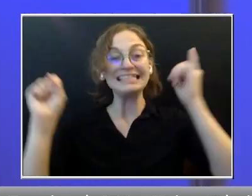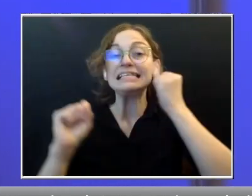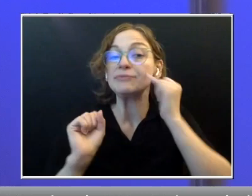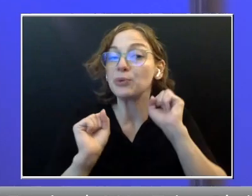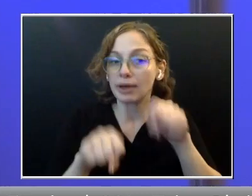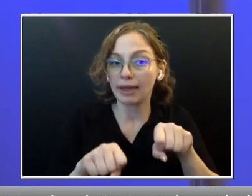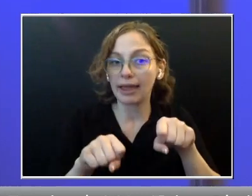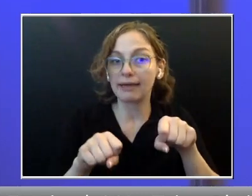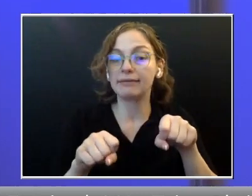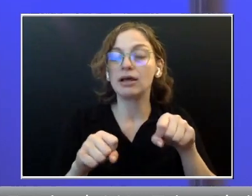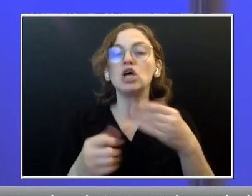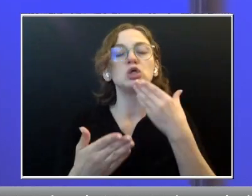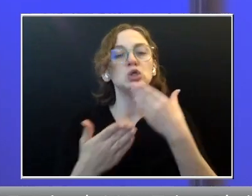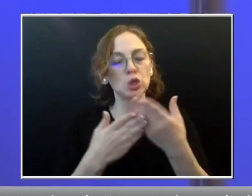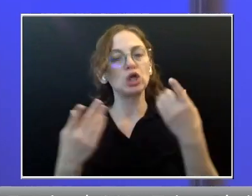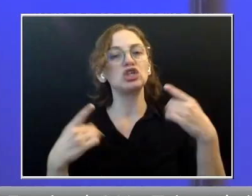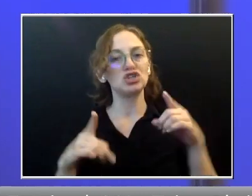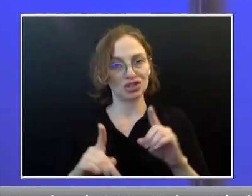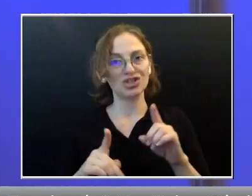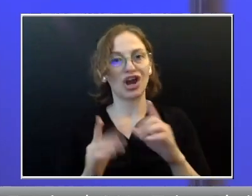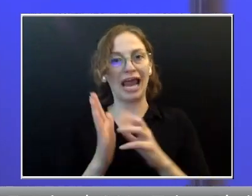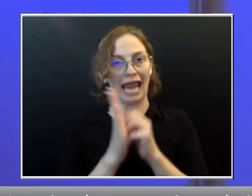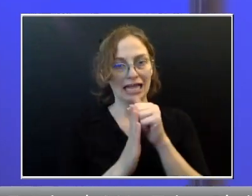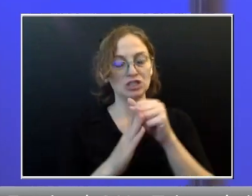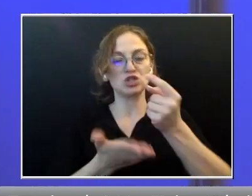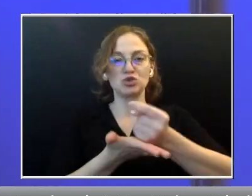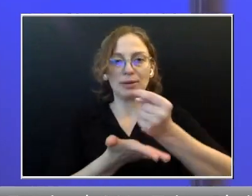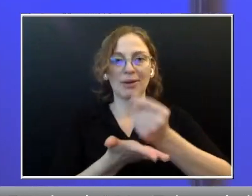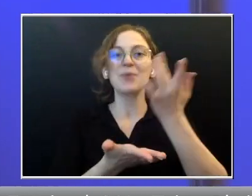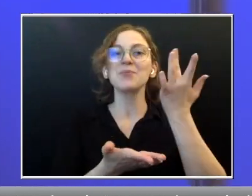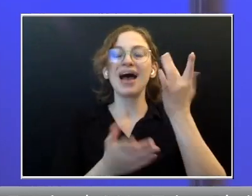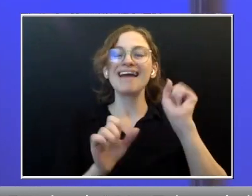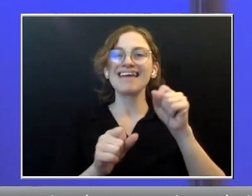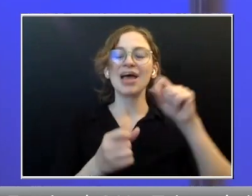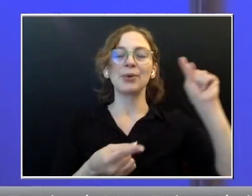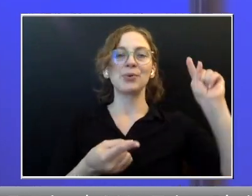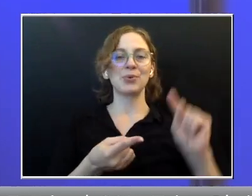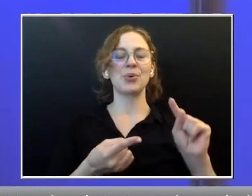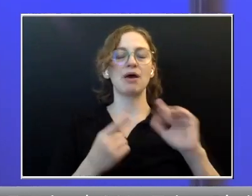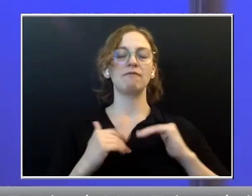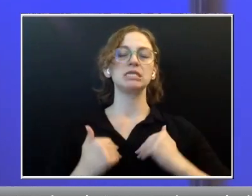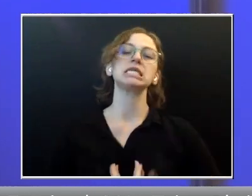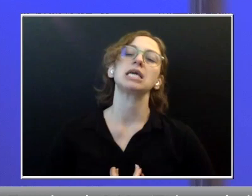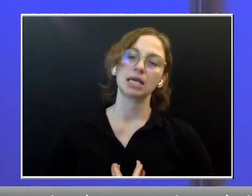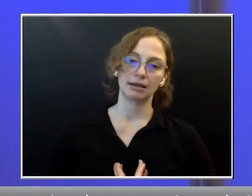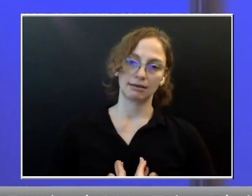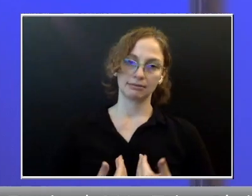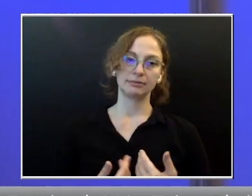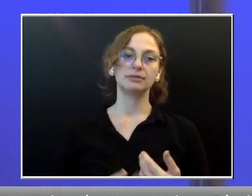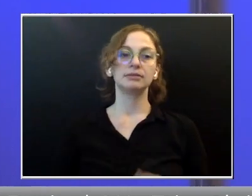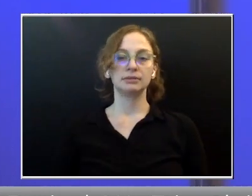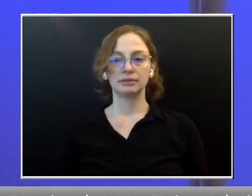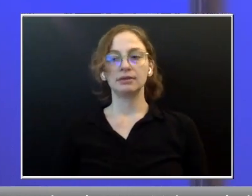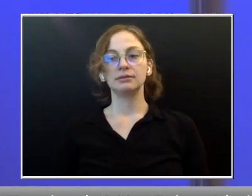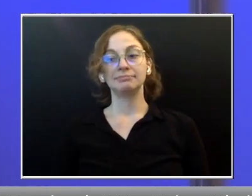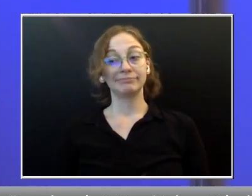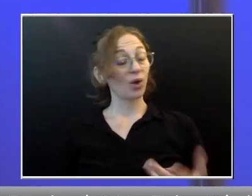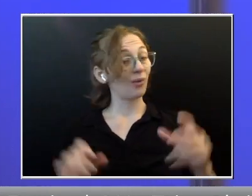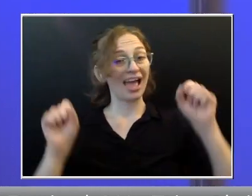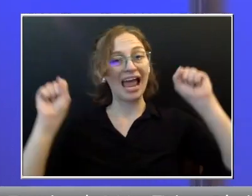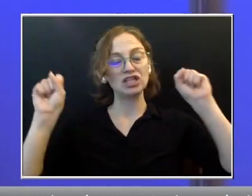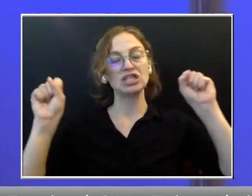because it reduces fatigue. That is probably the big thing. And of course, exercise is wonderful after your cancer